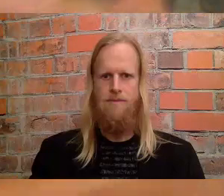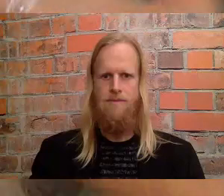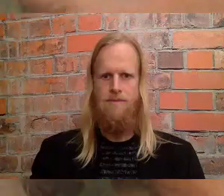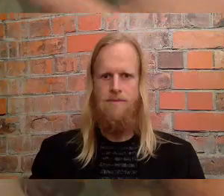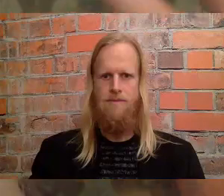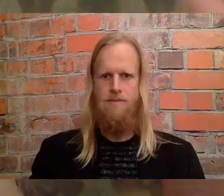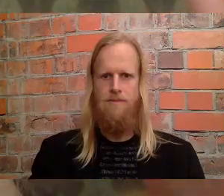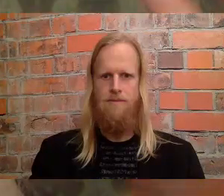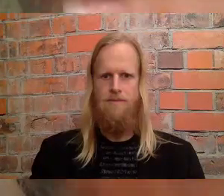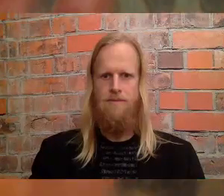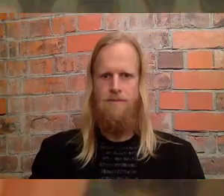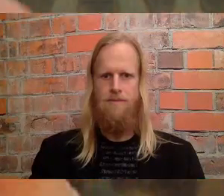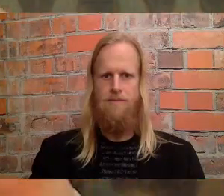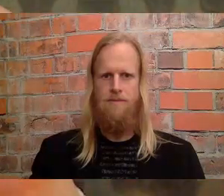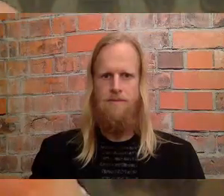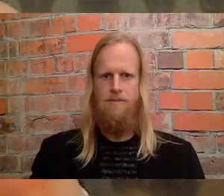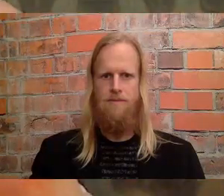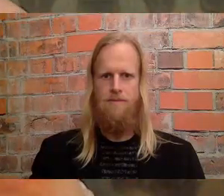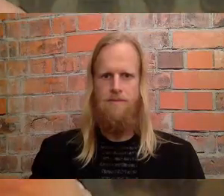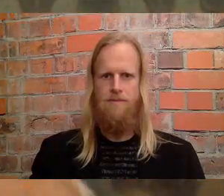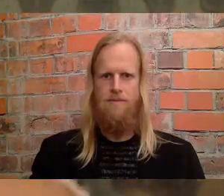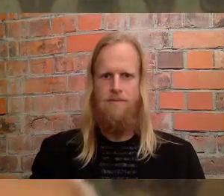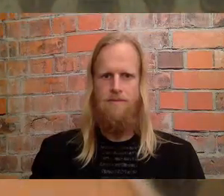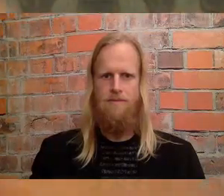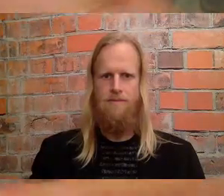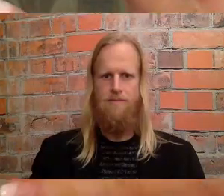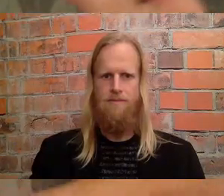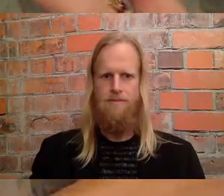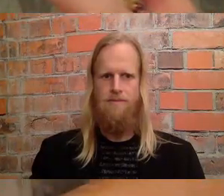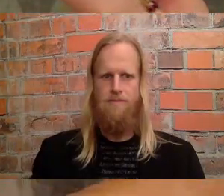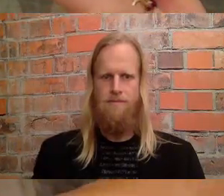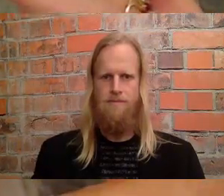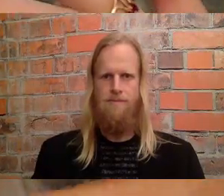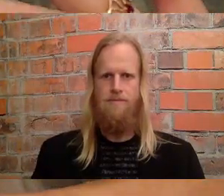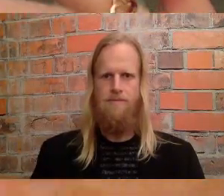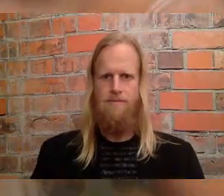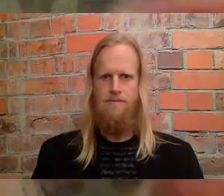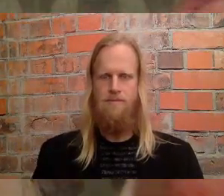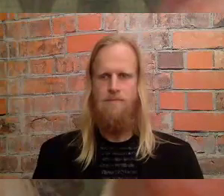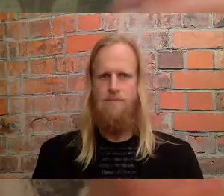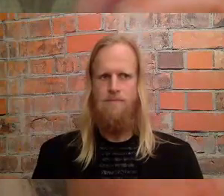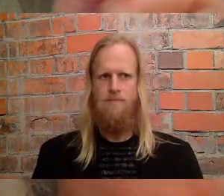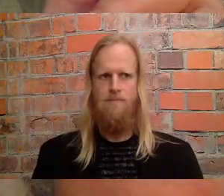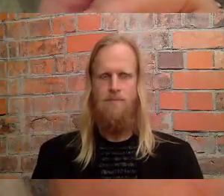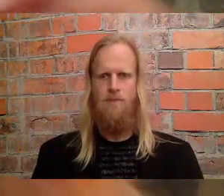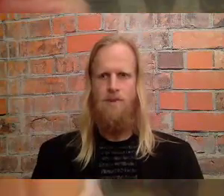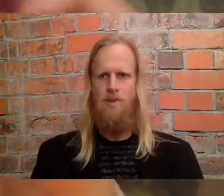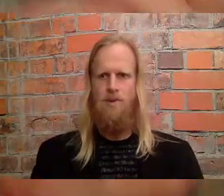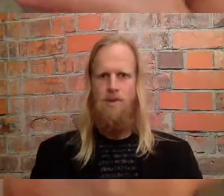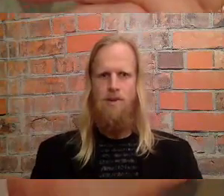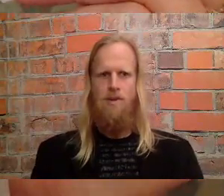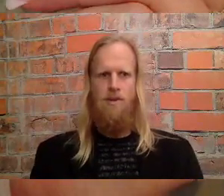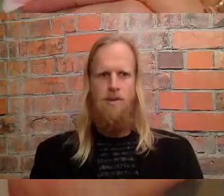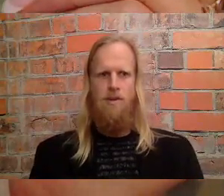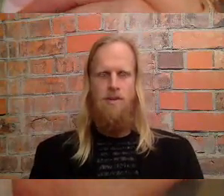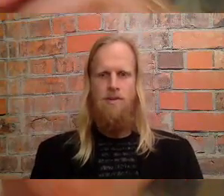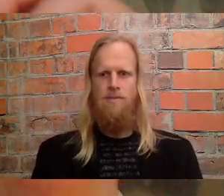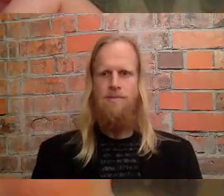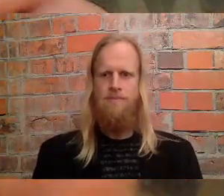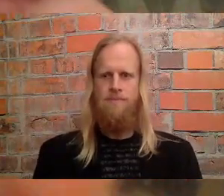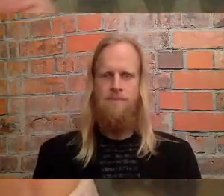your subconscious. Google that information, bring it up to the surface so that we can tap as deeply as